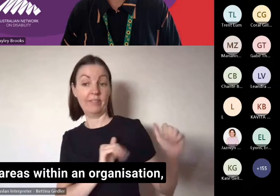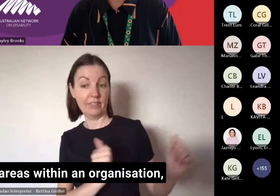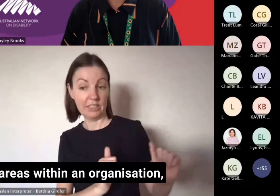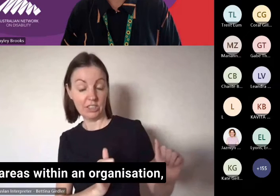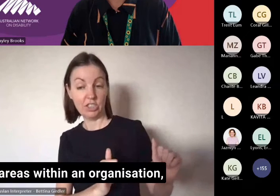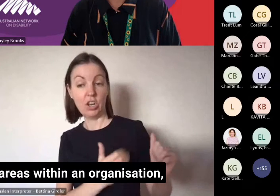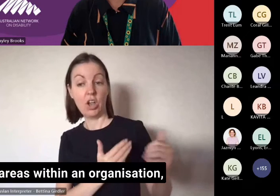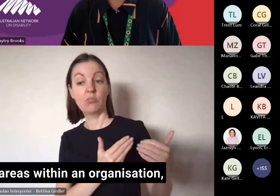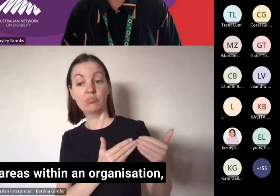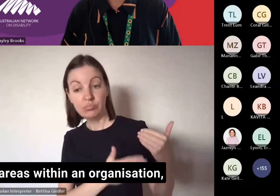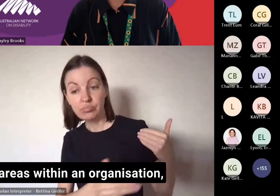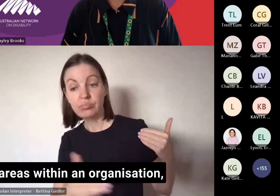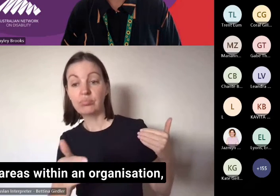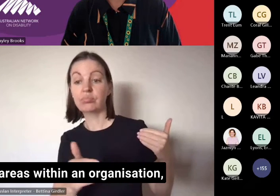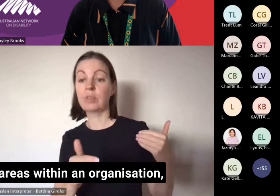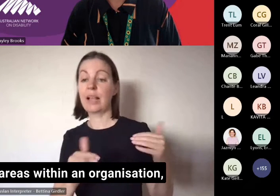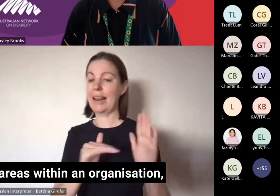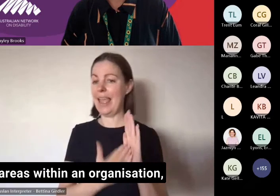getting used to still.